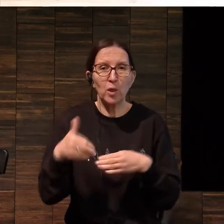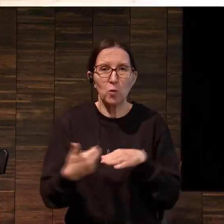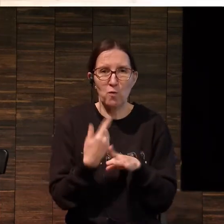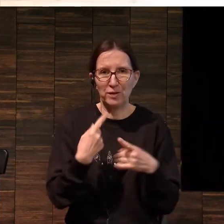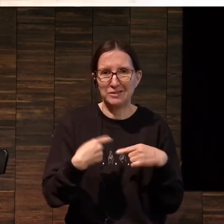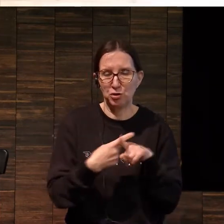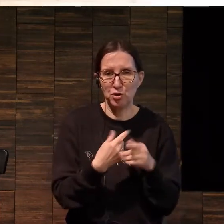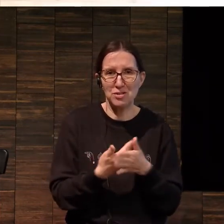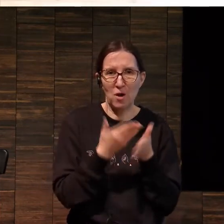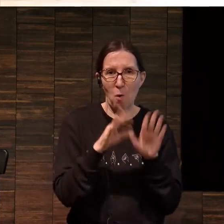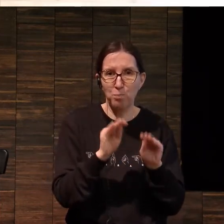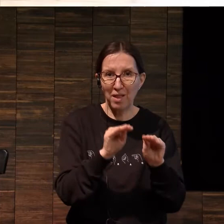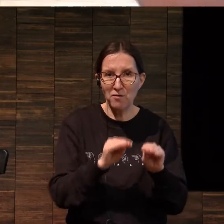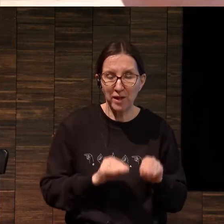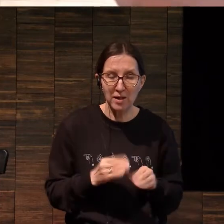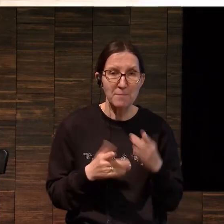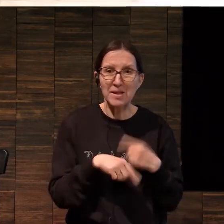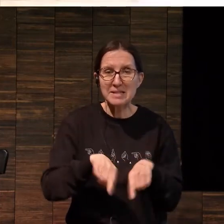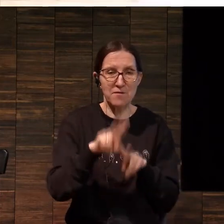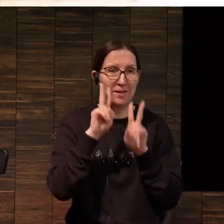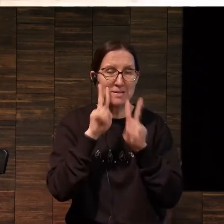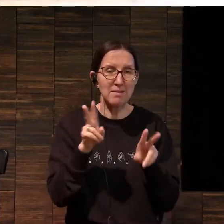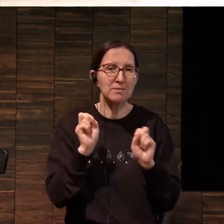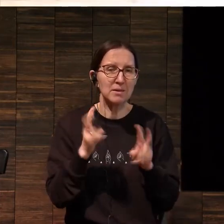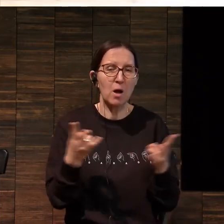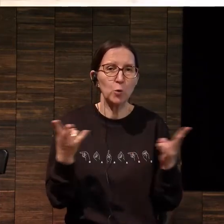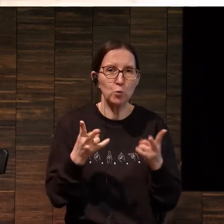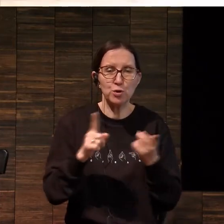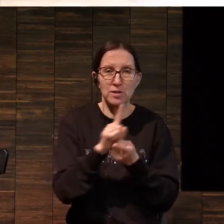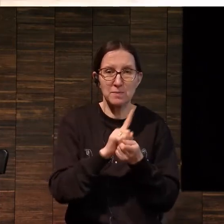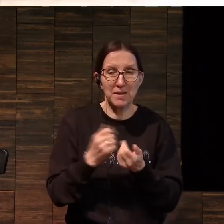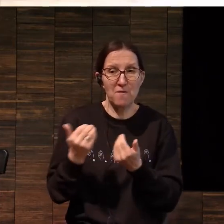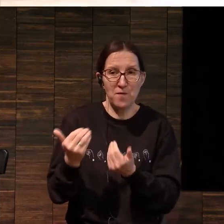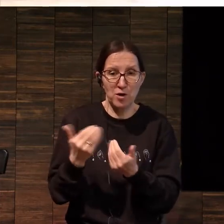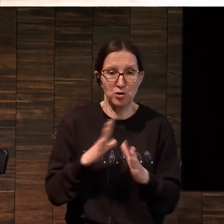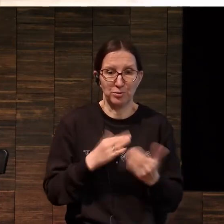how to change the code, your website's only going to become less and less accessible.